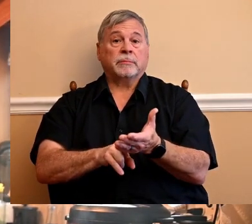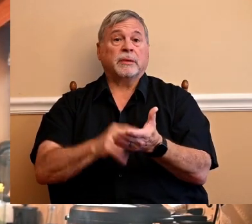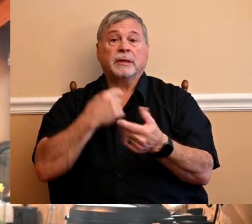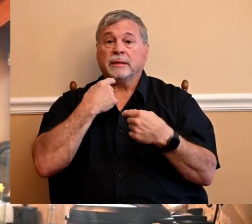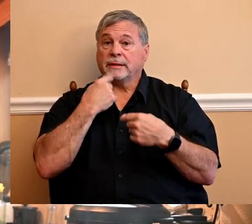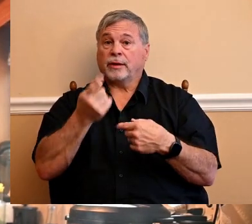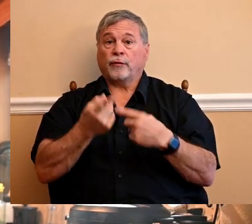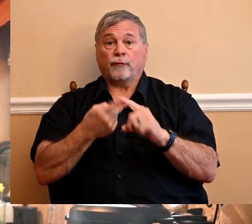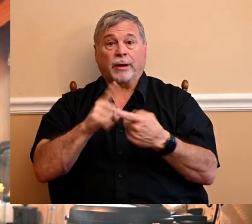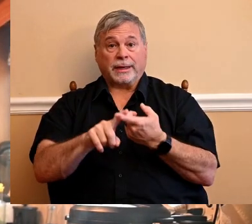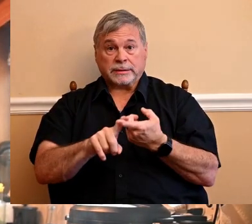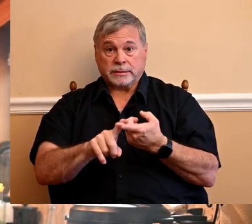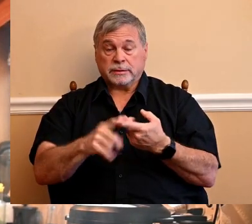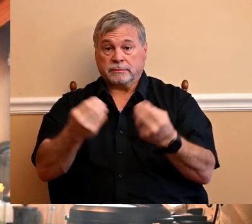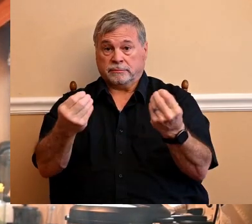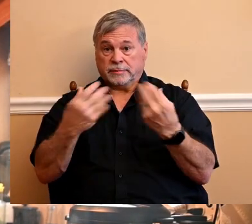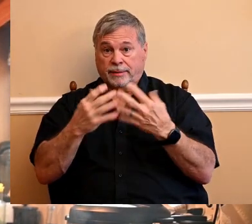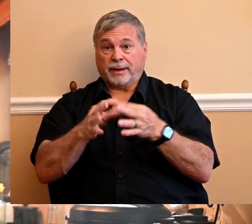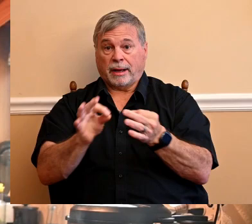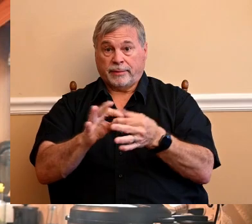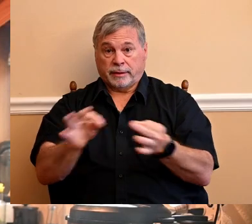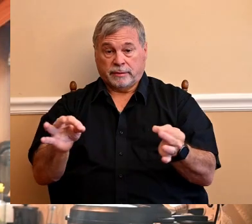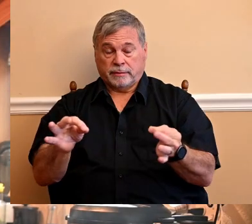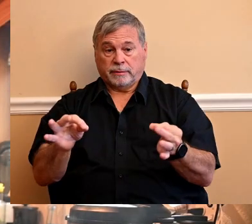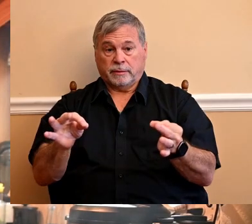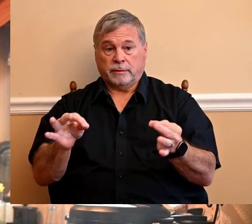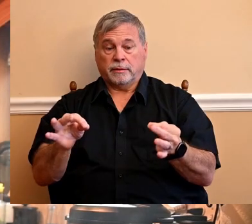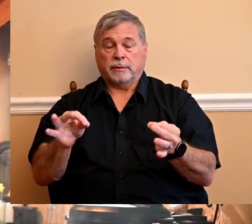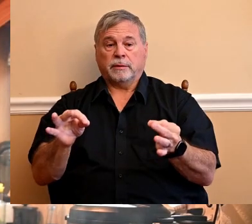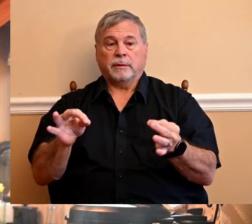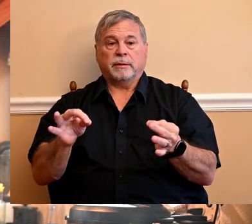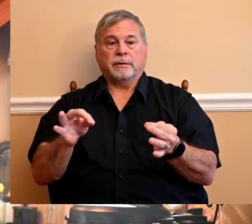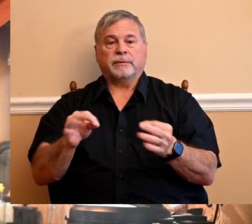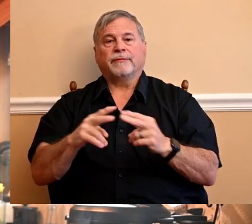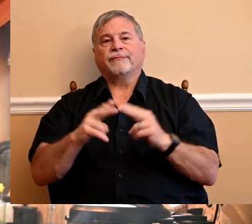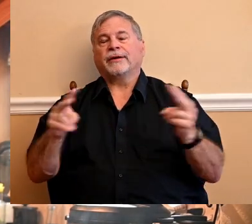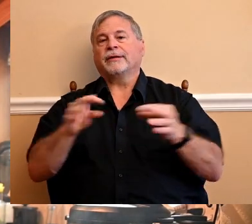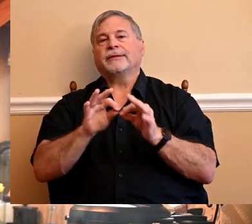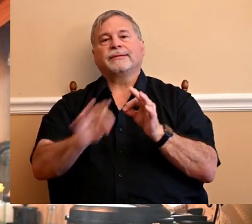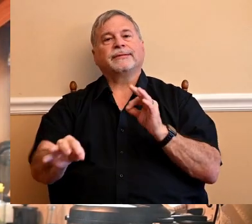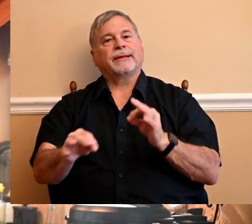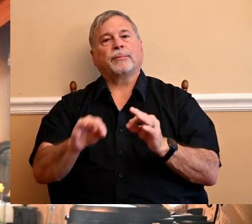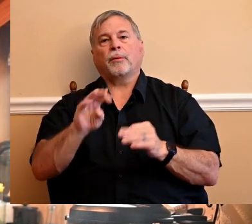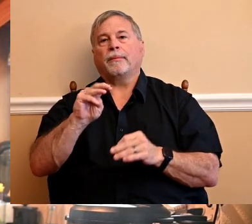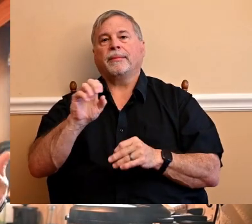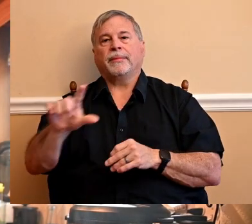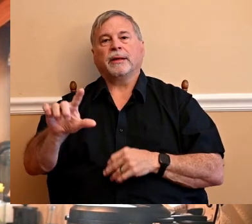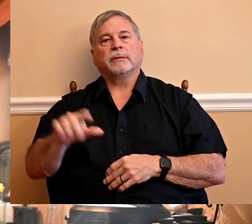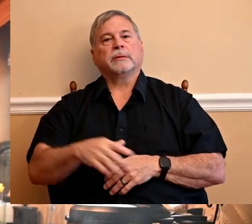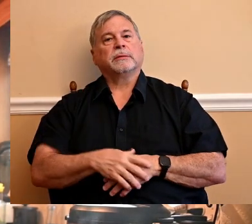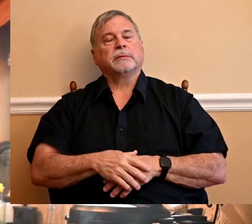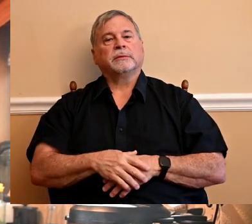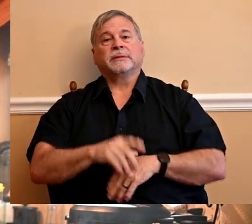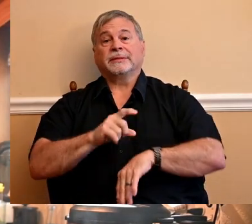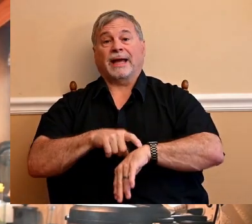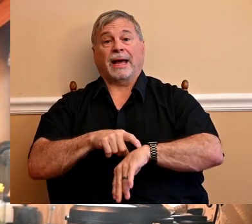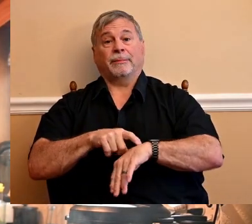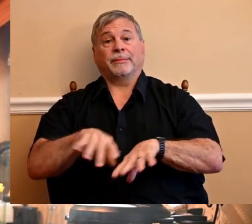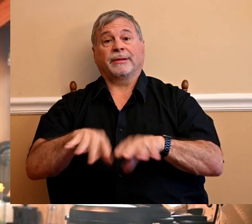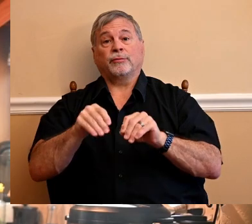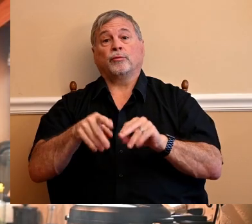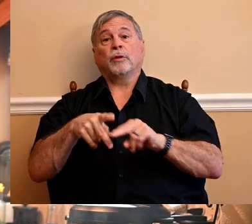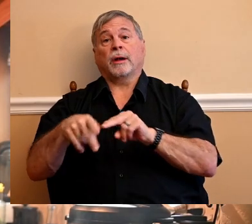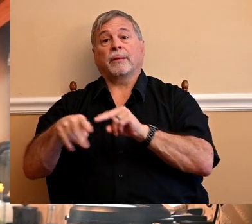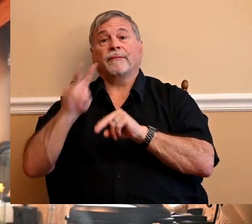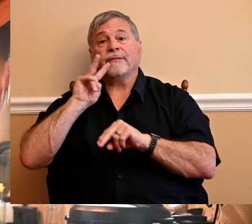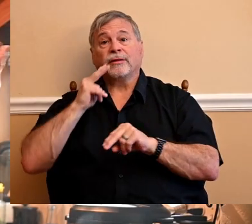it. Send me comments. It's a very simple meal. Basically, the time it takes you to cut up the vegetables and throw it in